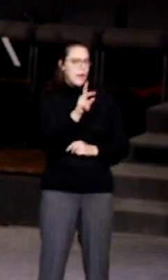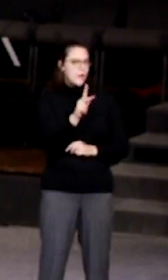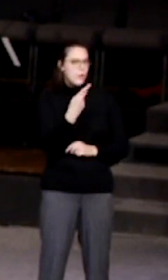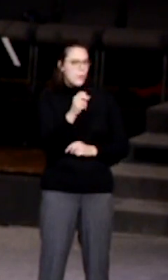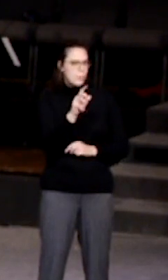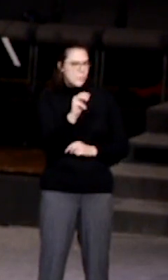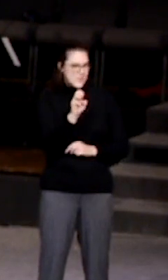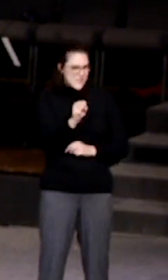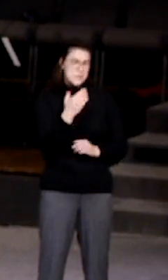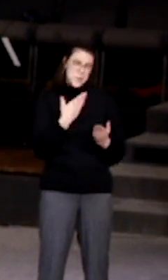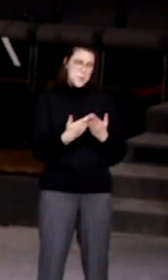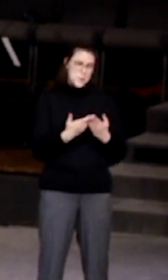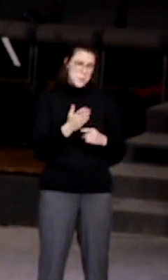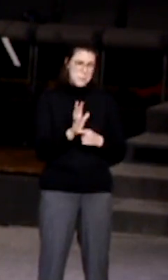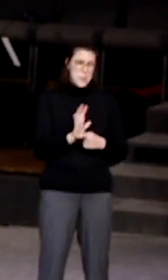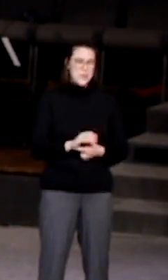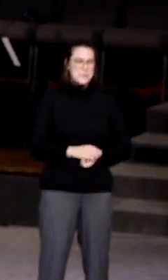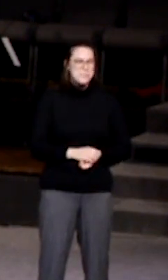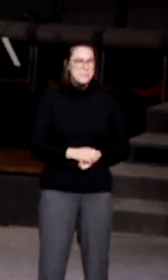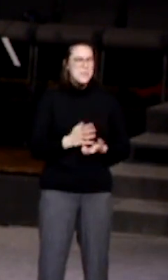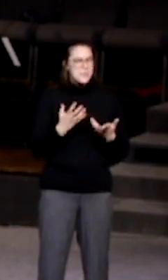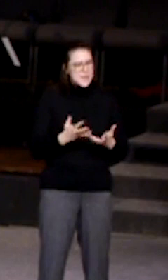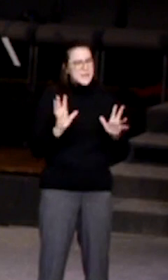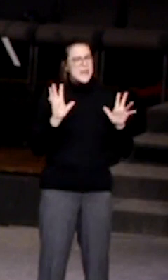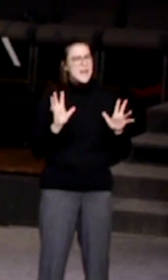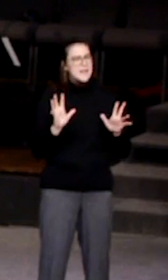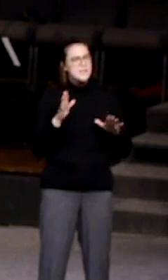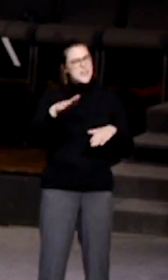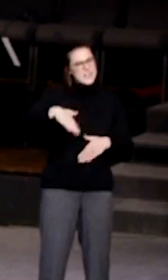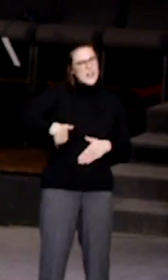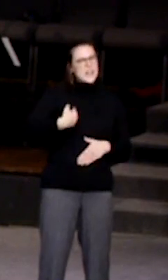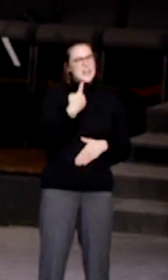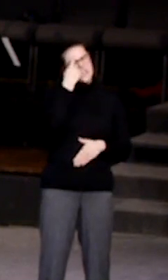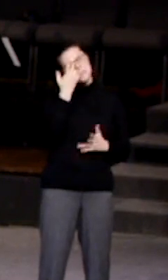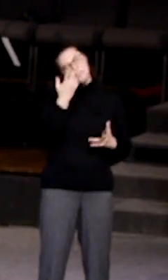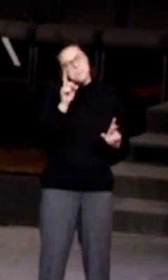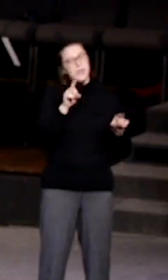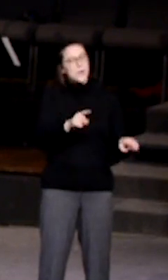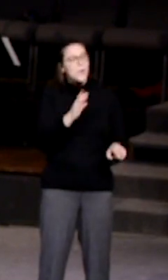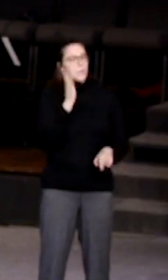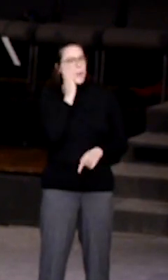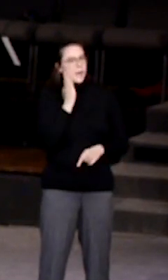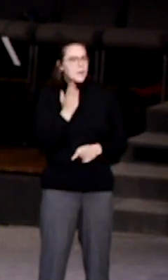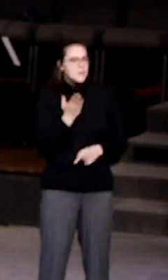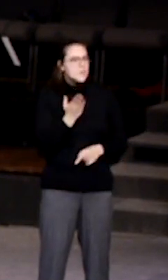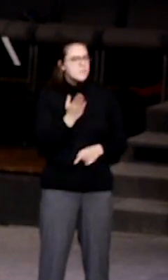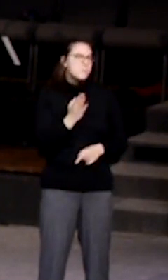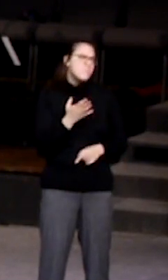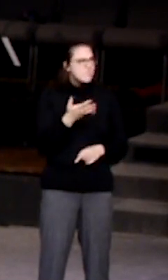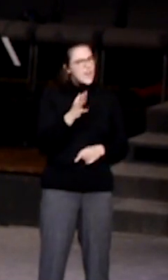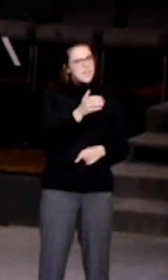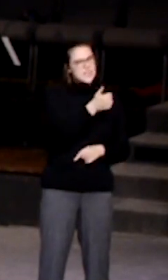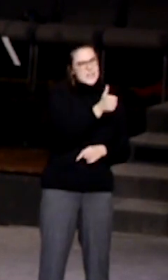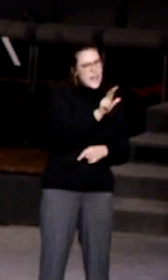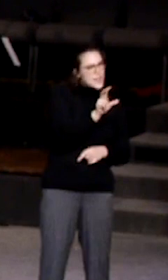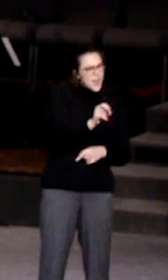one or two. Good movie. We got done. It was getting late, and I said, well, we might as well just go to bed. So it was later in the evening, probably 10:30, 11